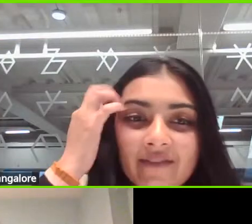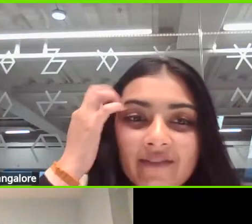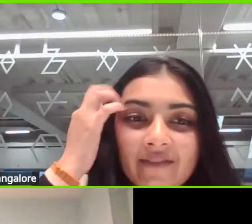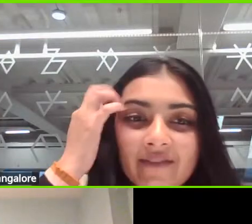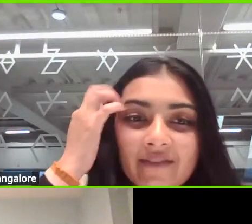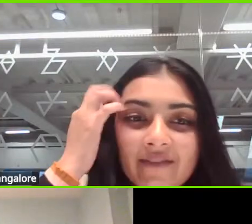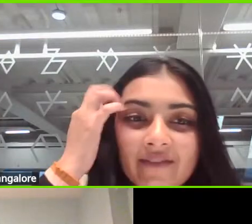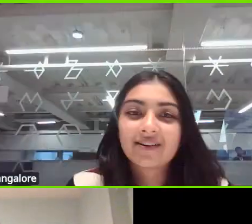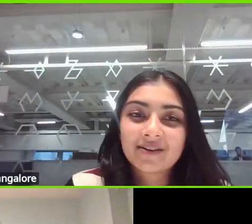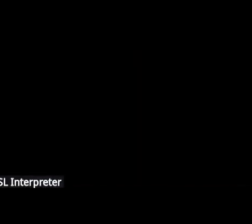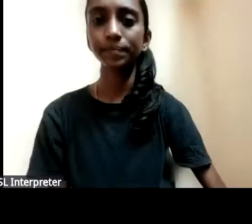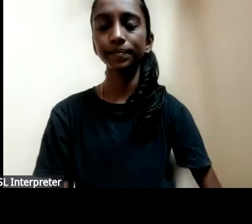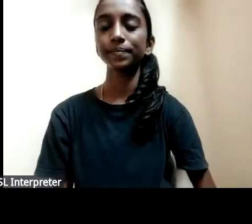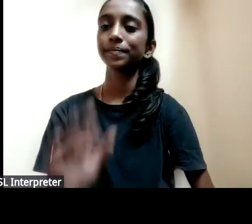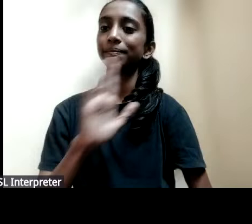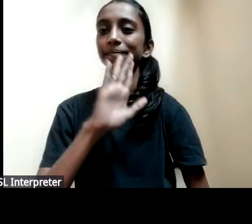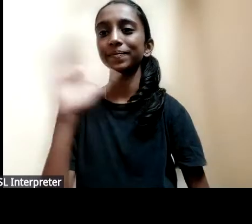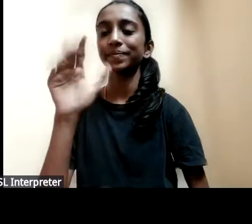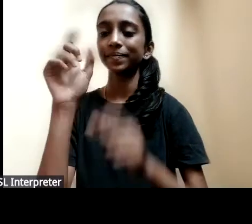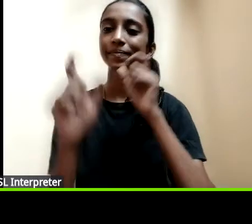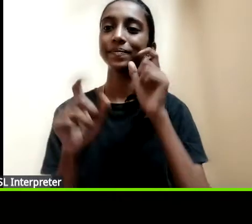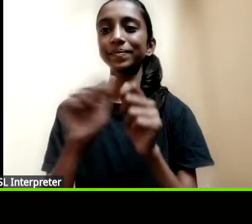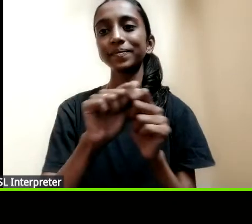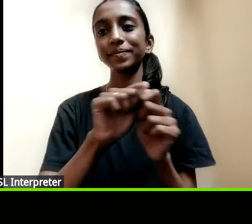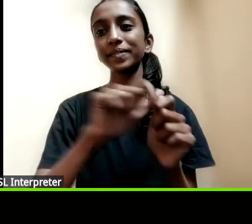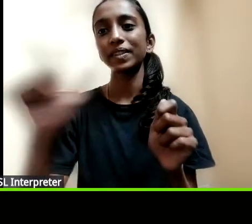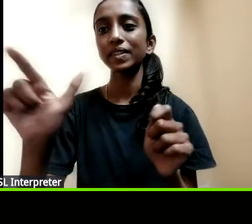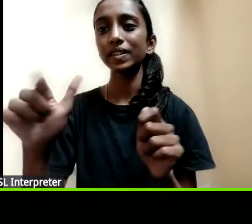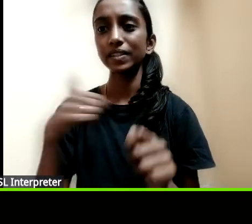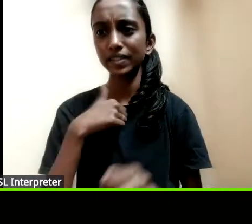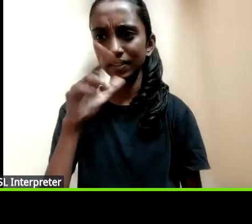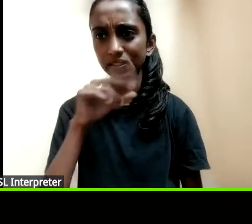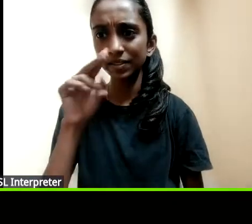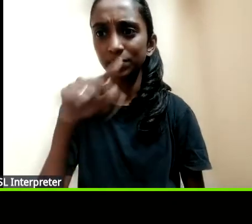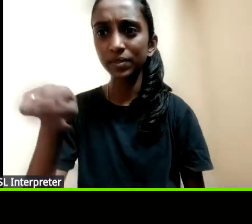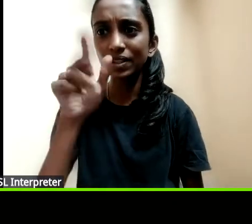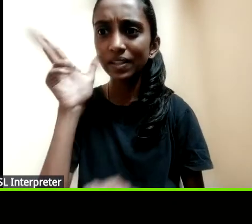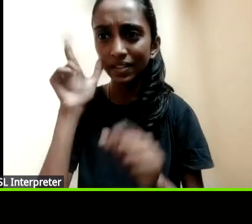Hi, everyone. Am I audible?